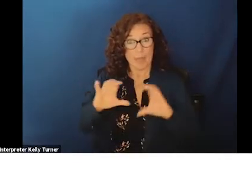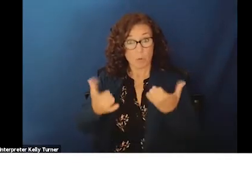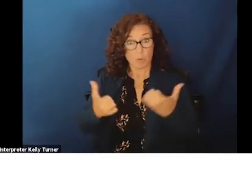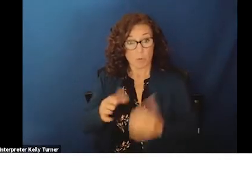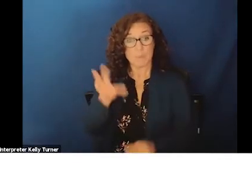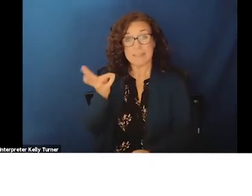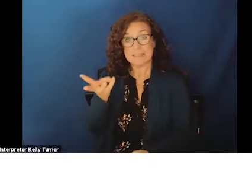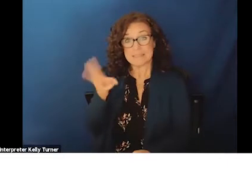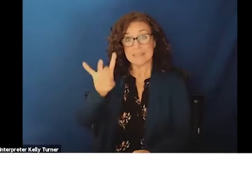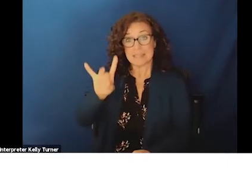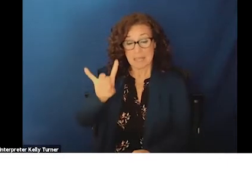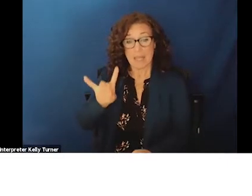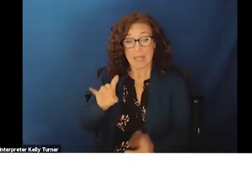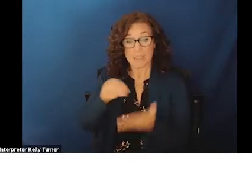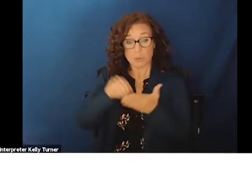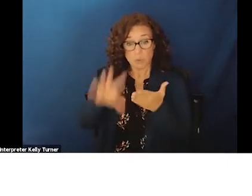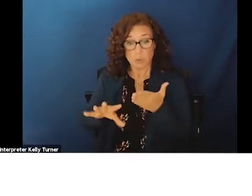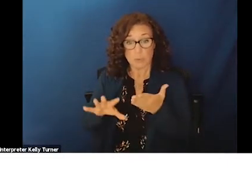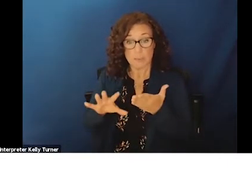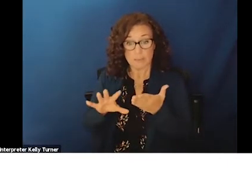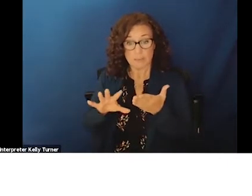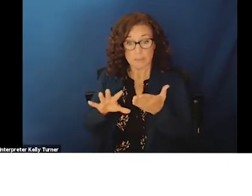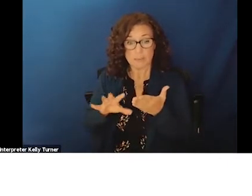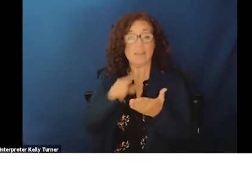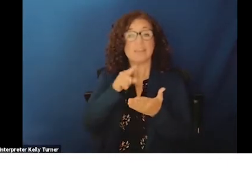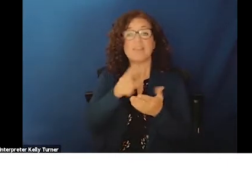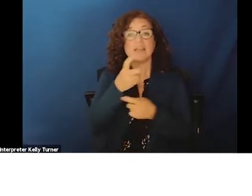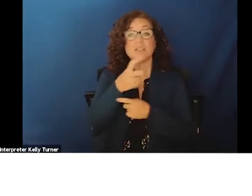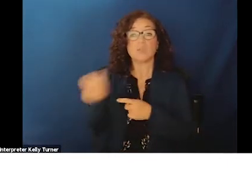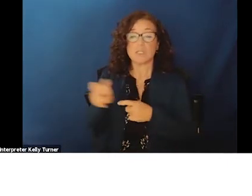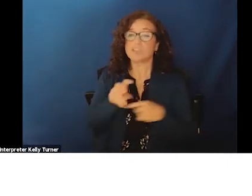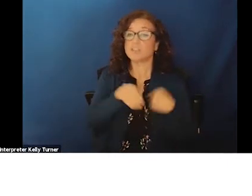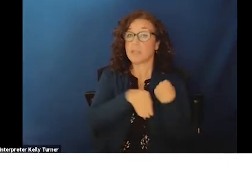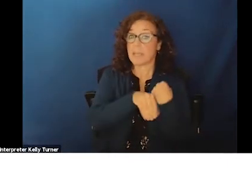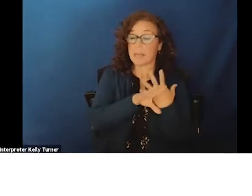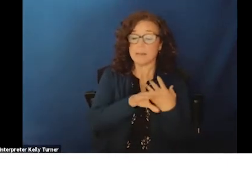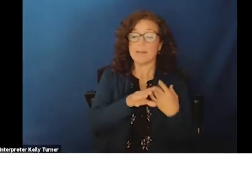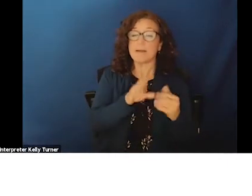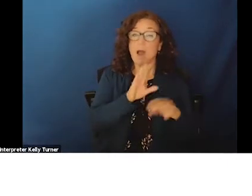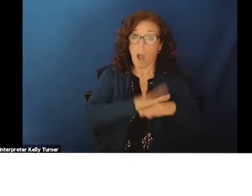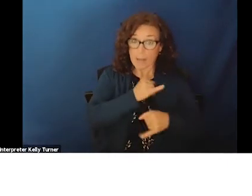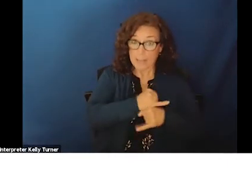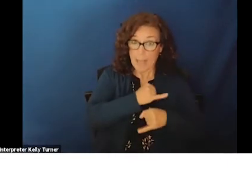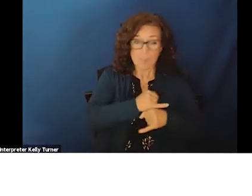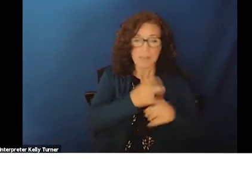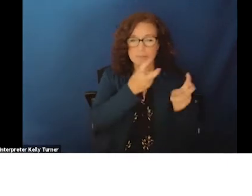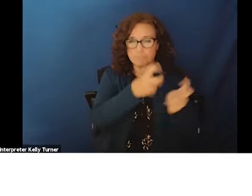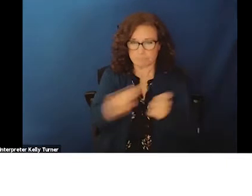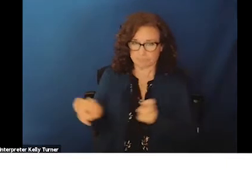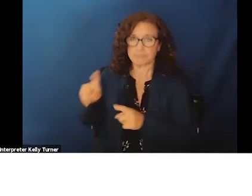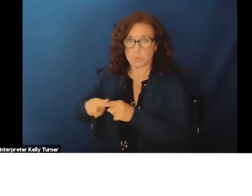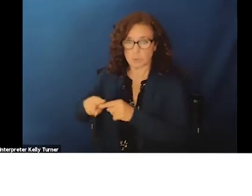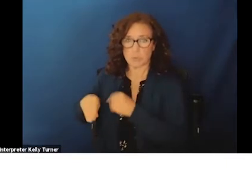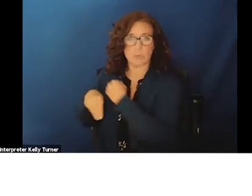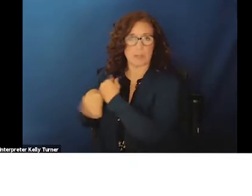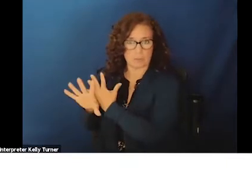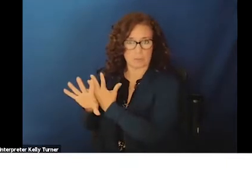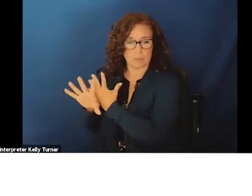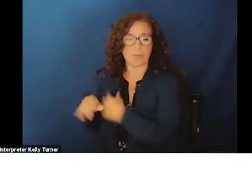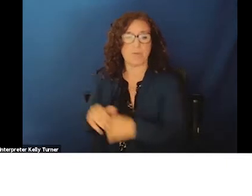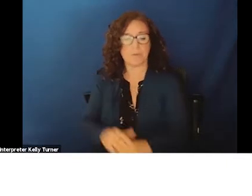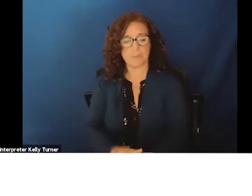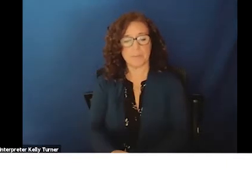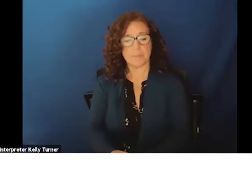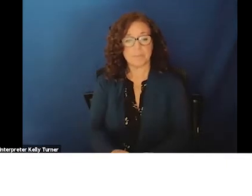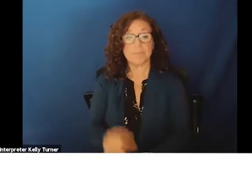from in-person to distance learning. And our Group C students, I'm very excited